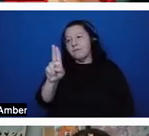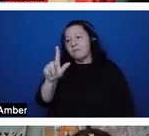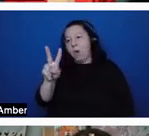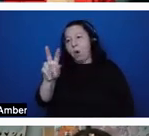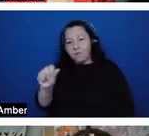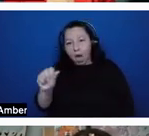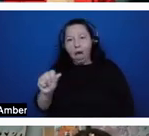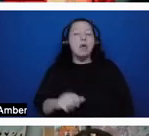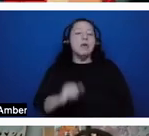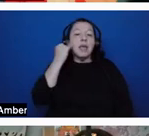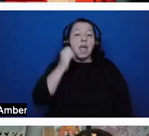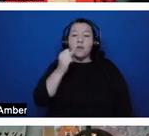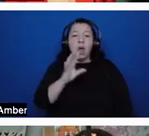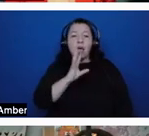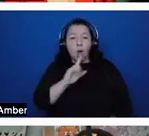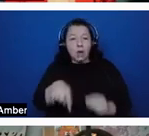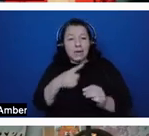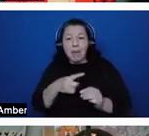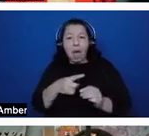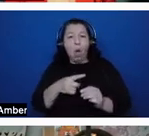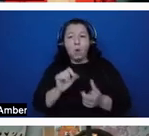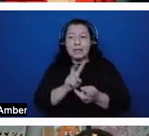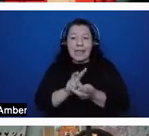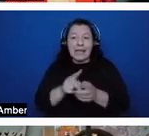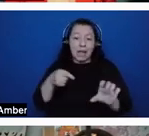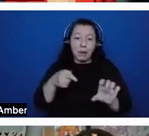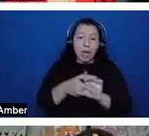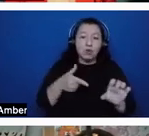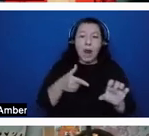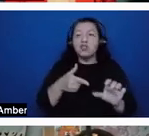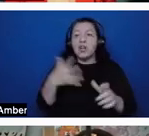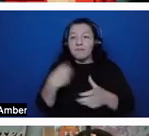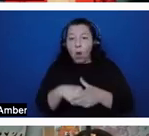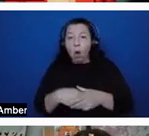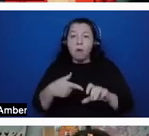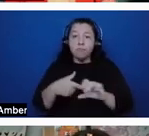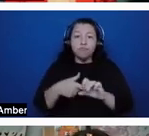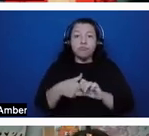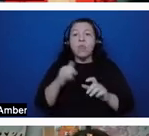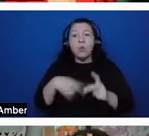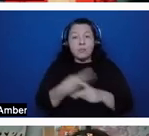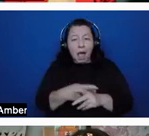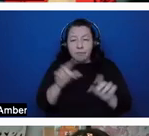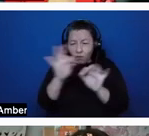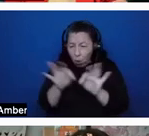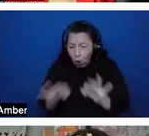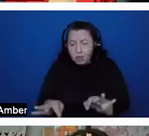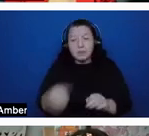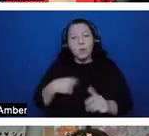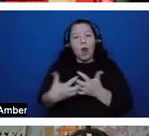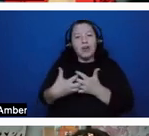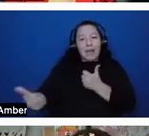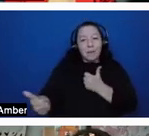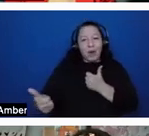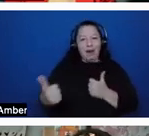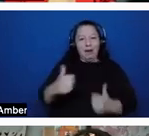a penetrative sex act, those kinds of words, we really are separate from our